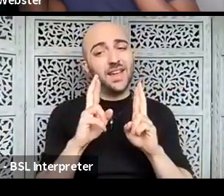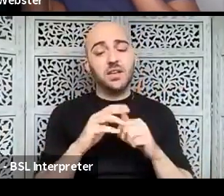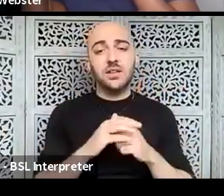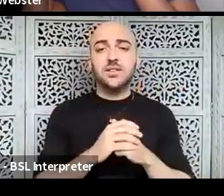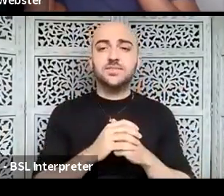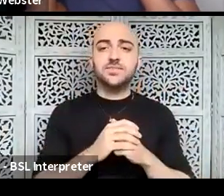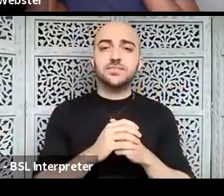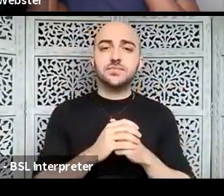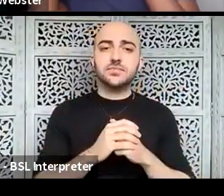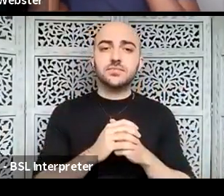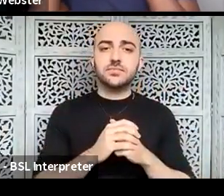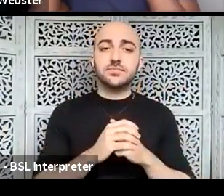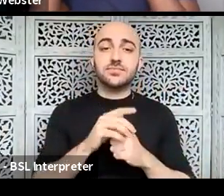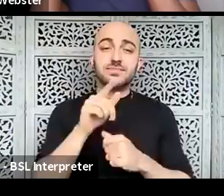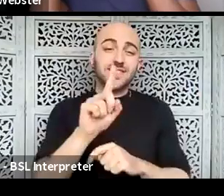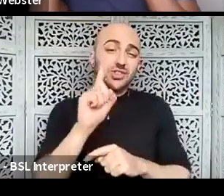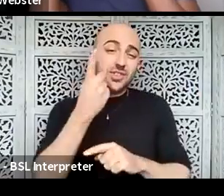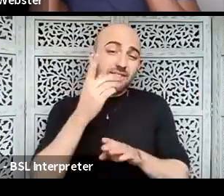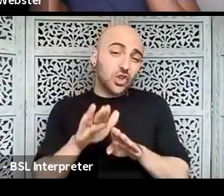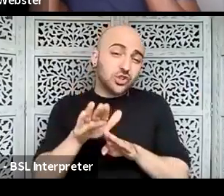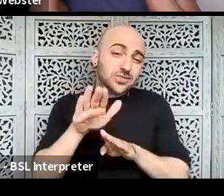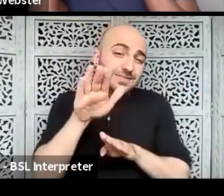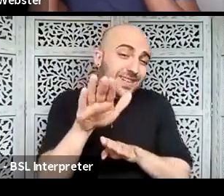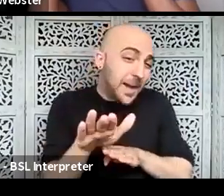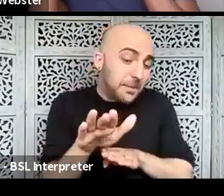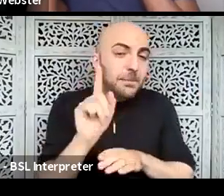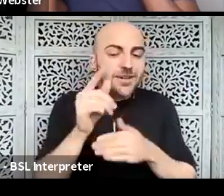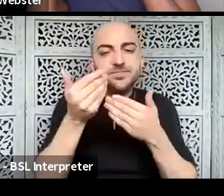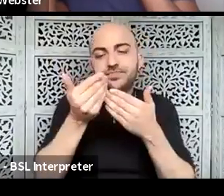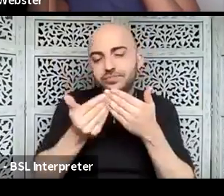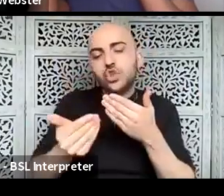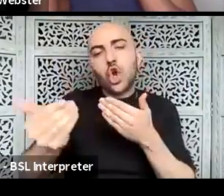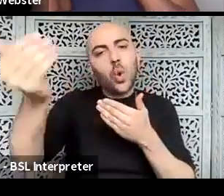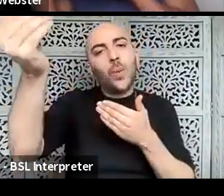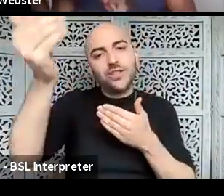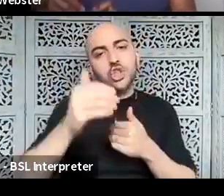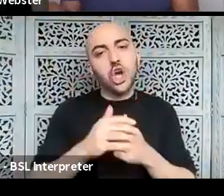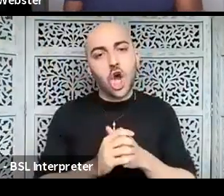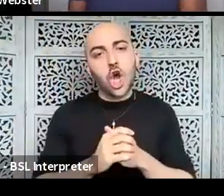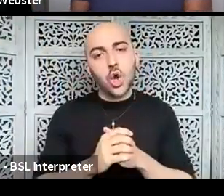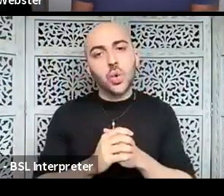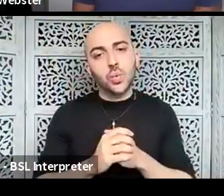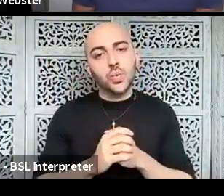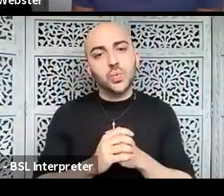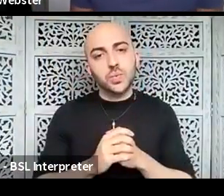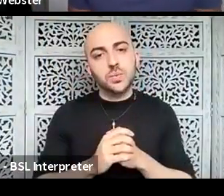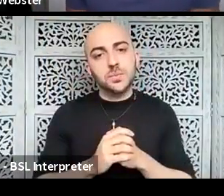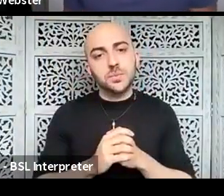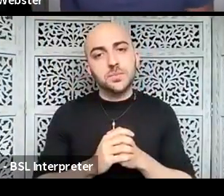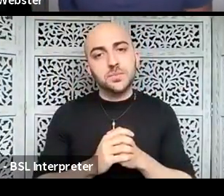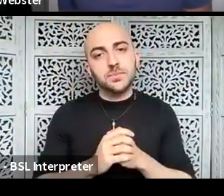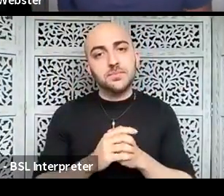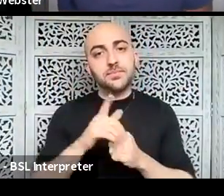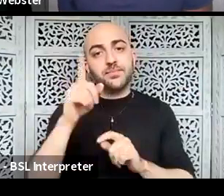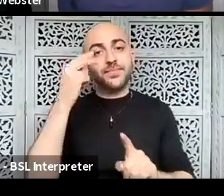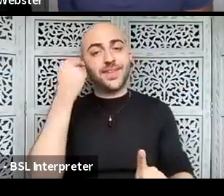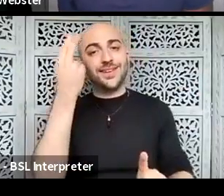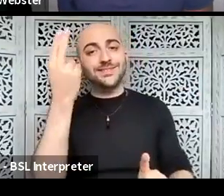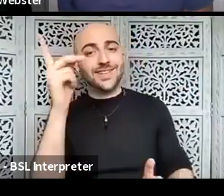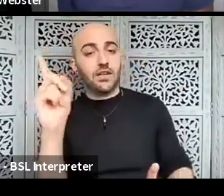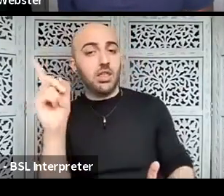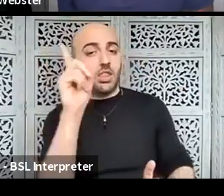is a first step, but there's still a long way to go for sure. I think, but just to jump on the back of that, I think that's been